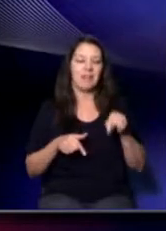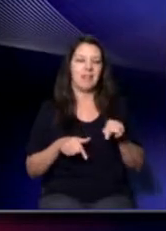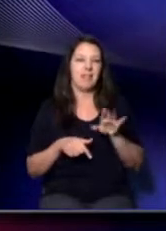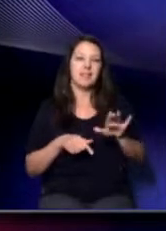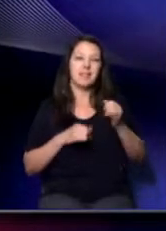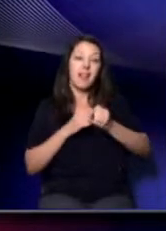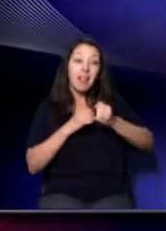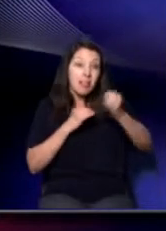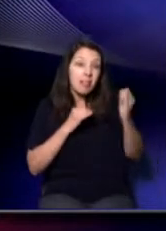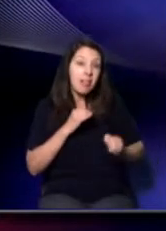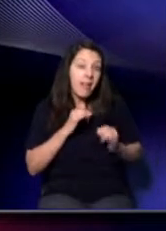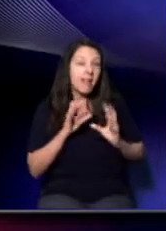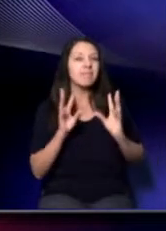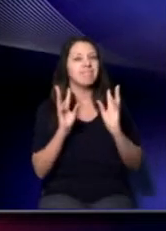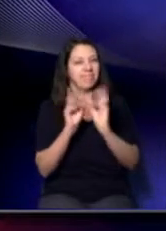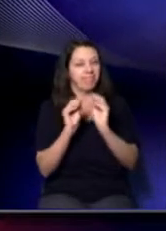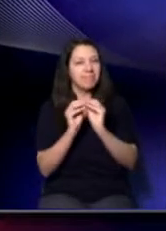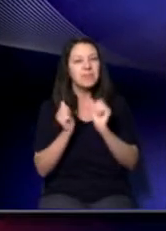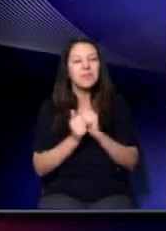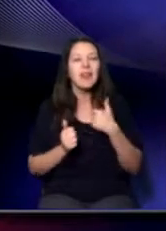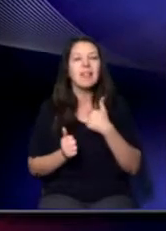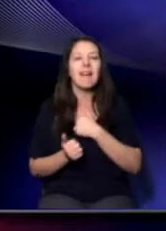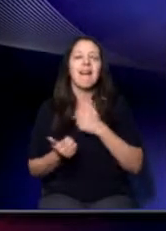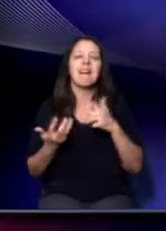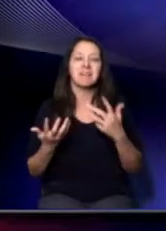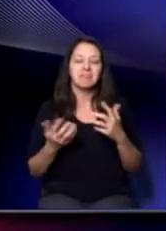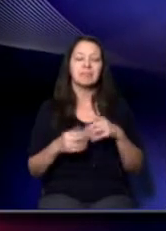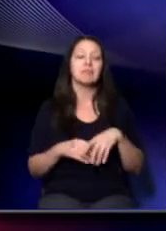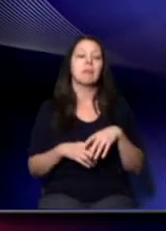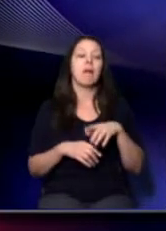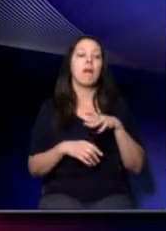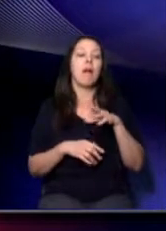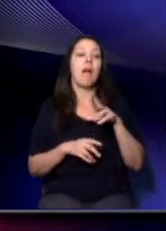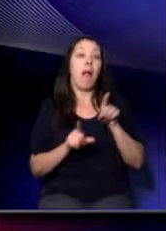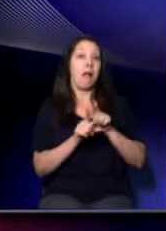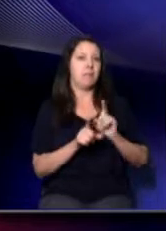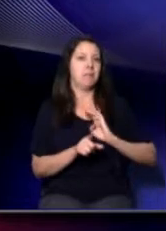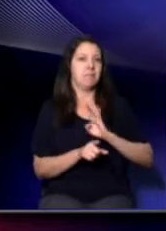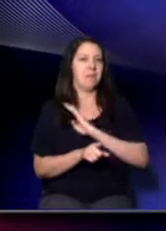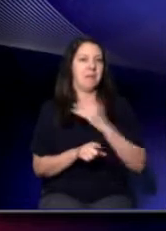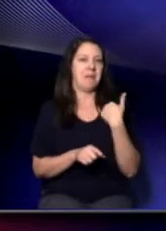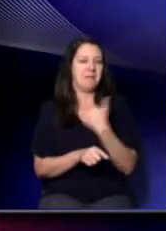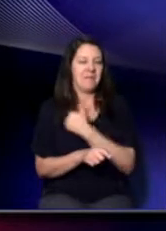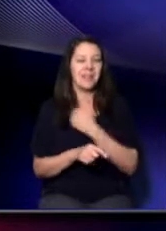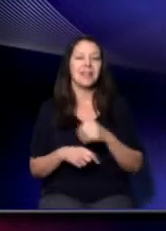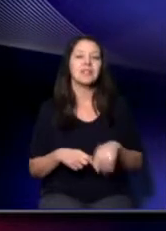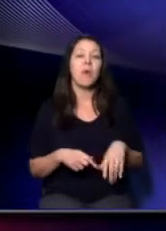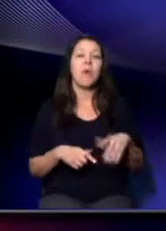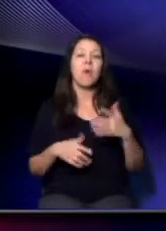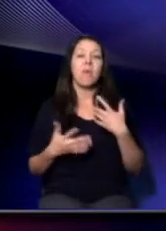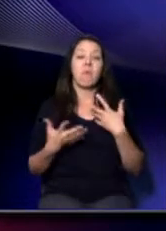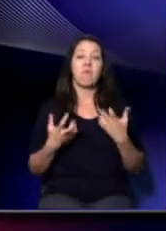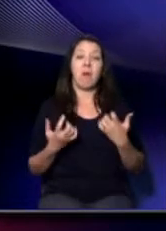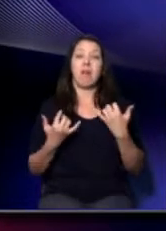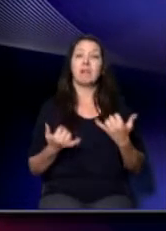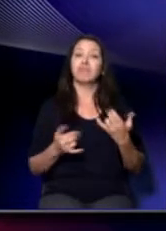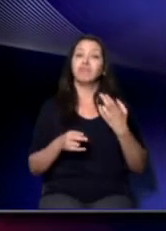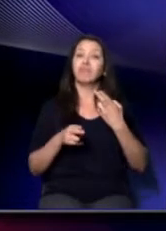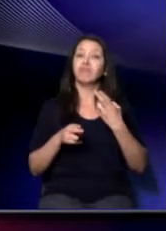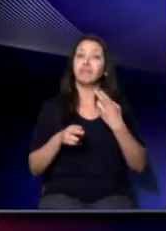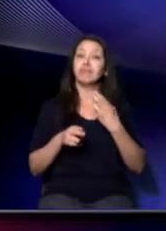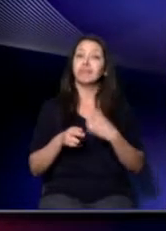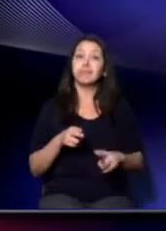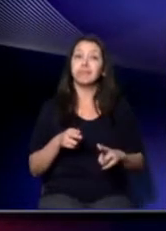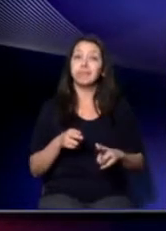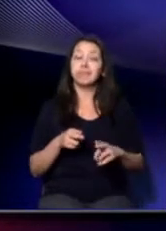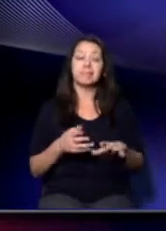last meeting with us as a board member. So I wanted to just take a moment to